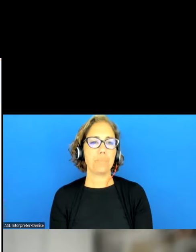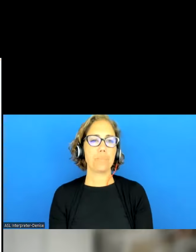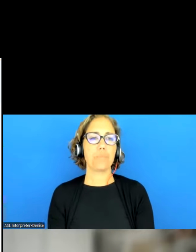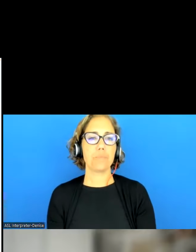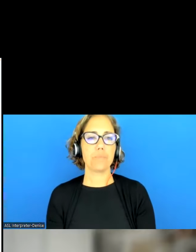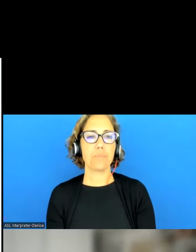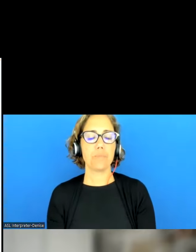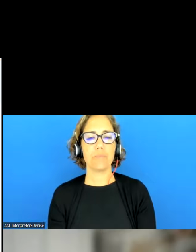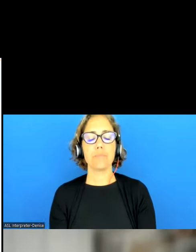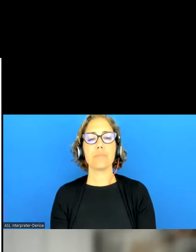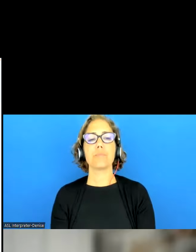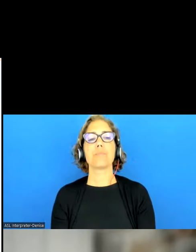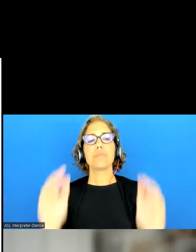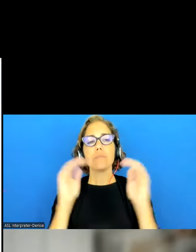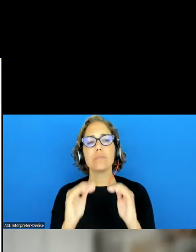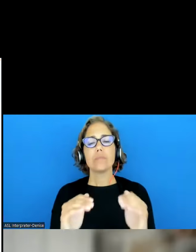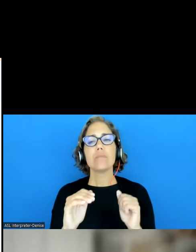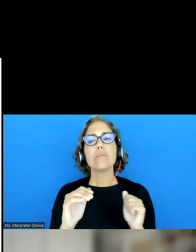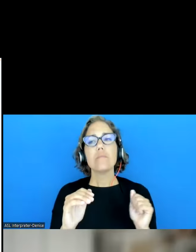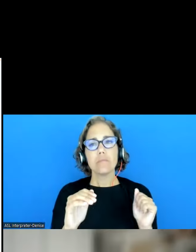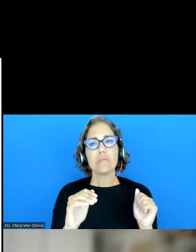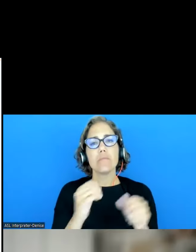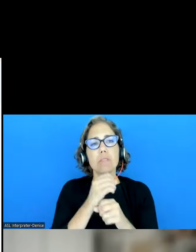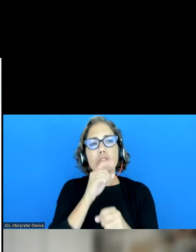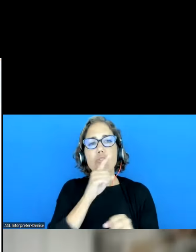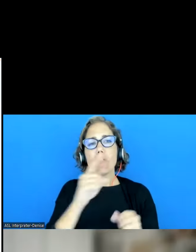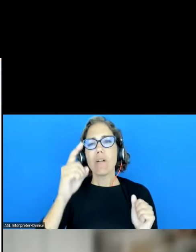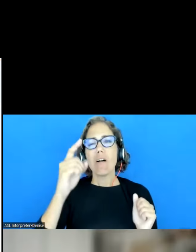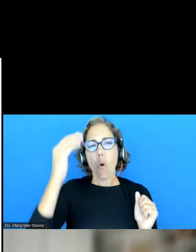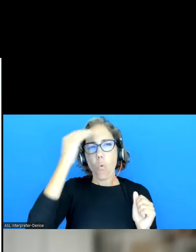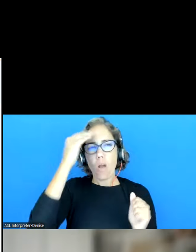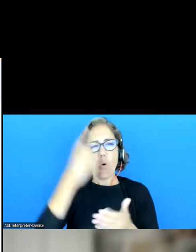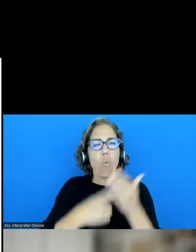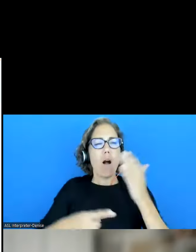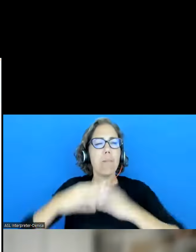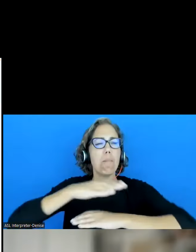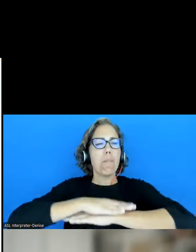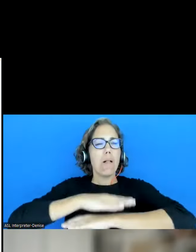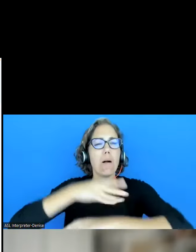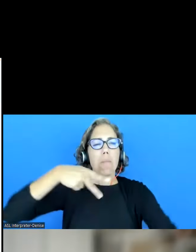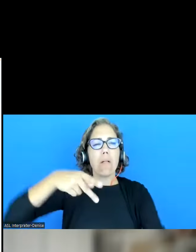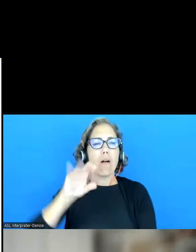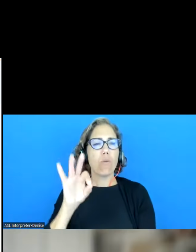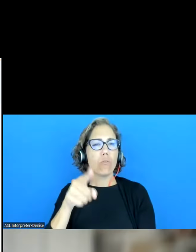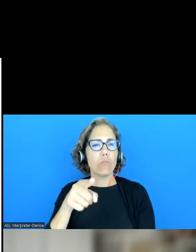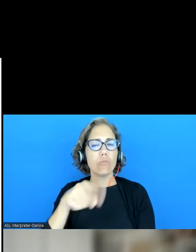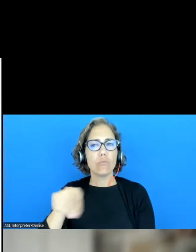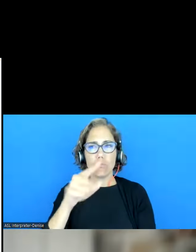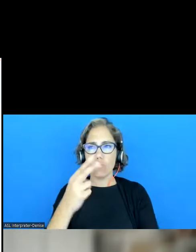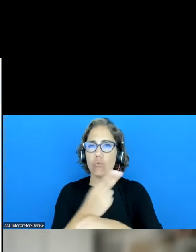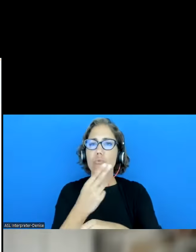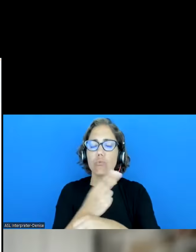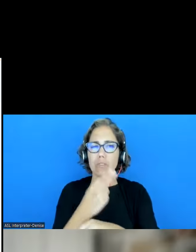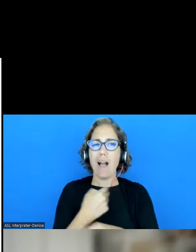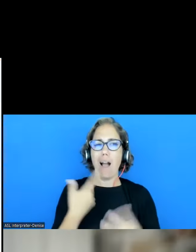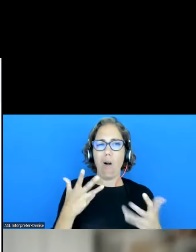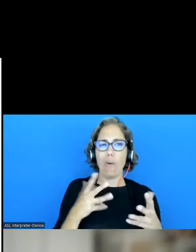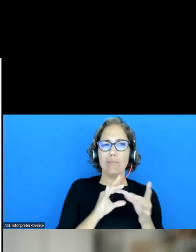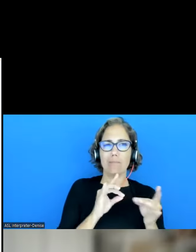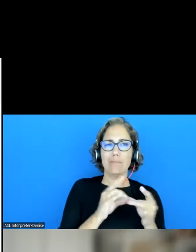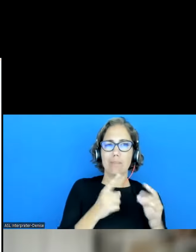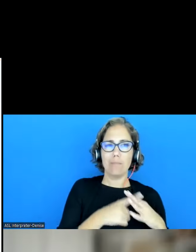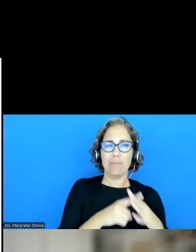Be aware about the platform you use. That's important. I just alluded to that before. There might